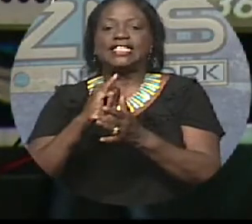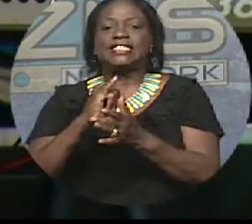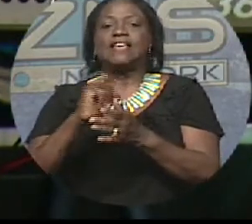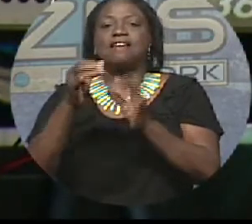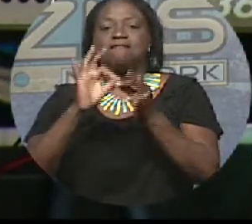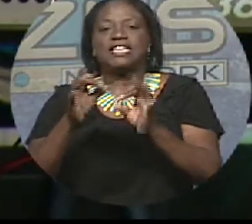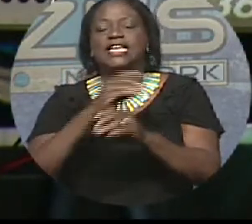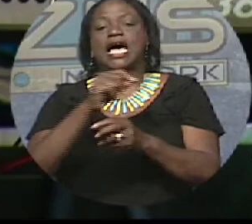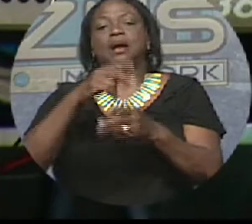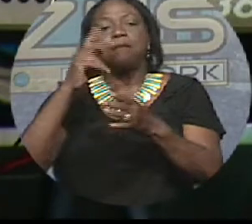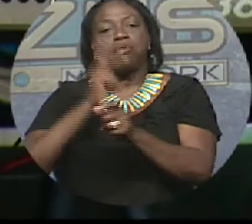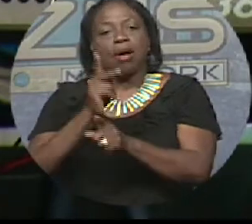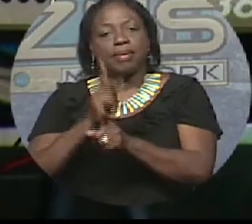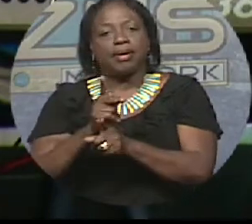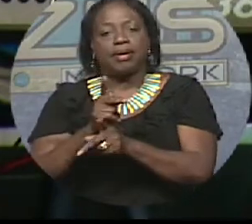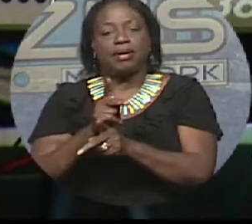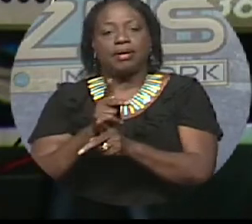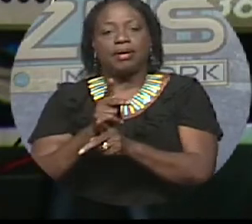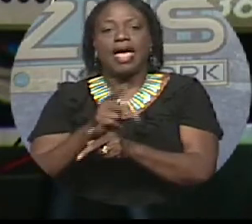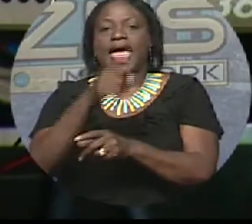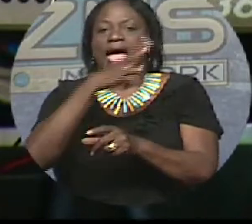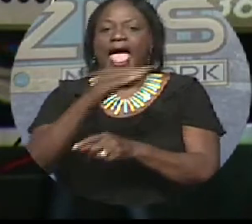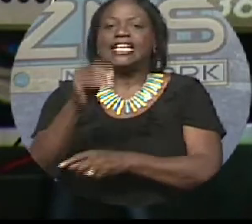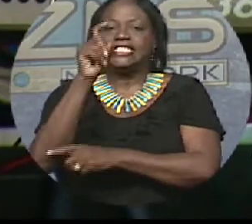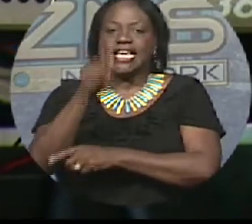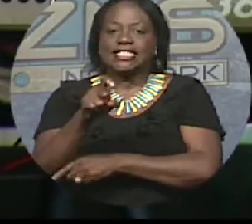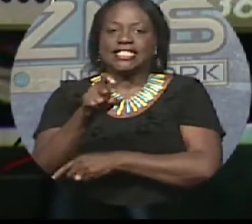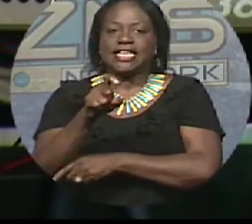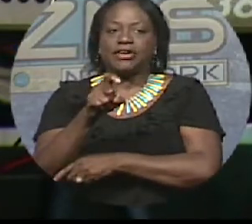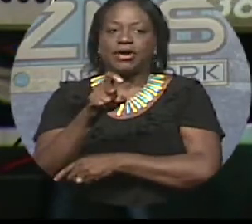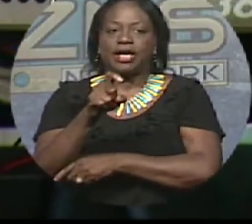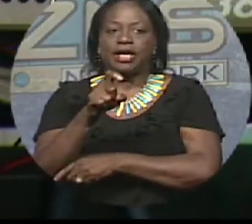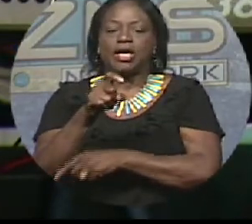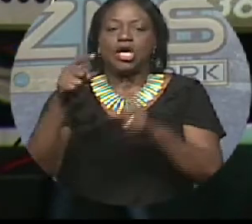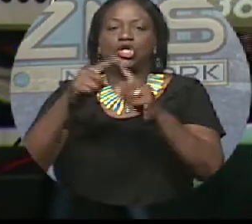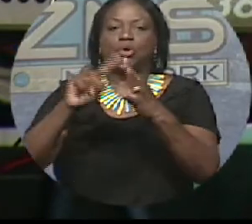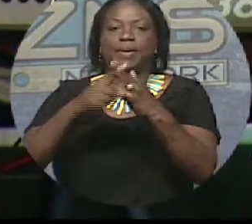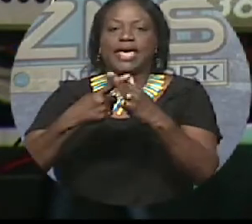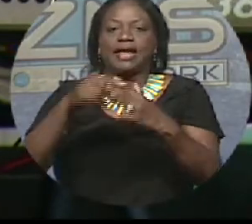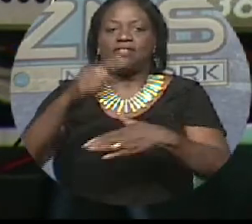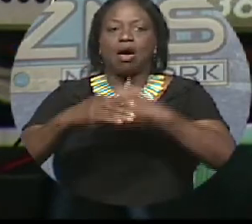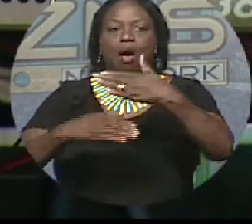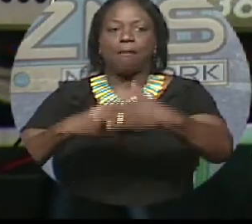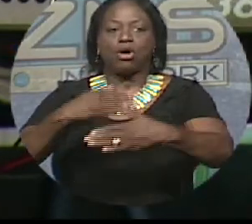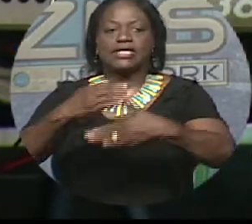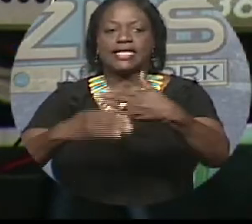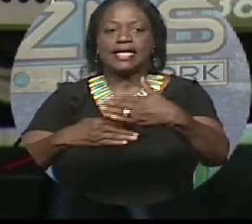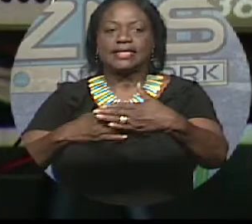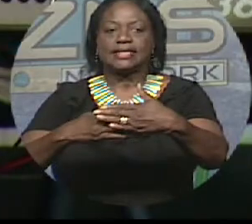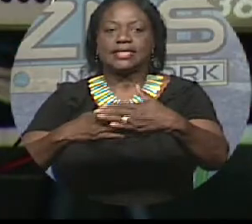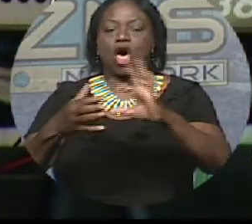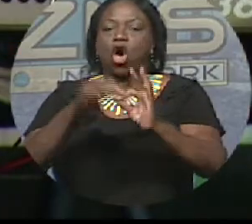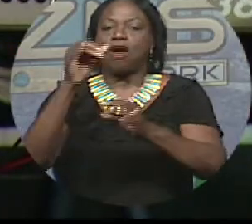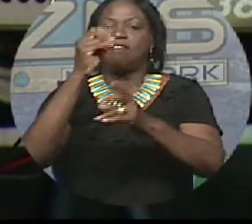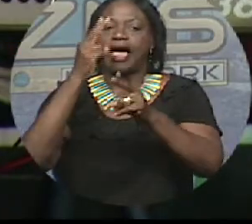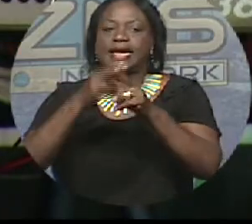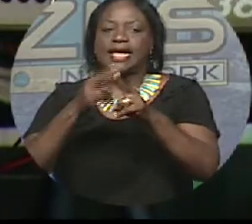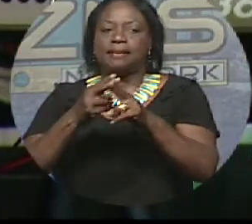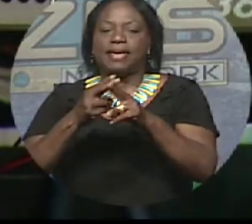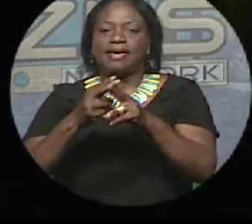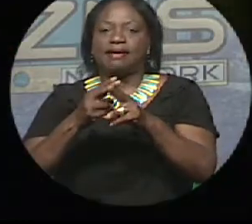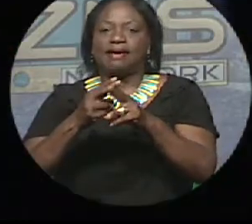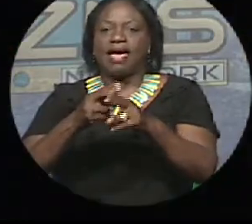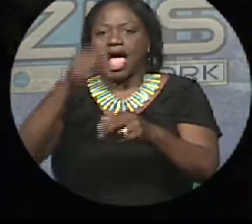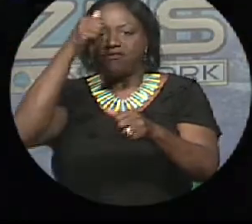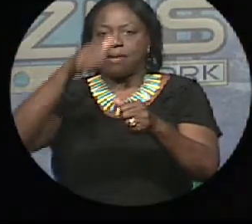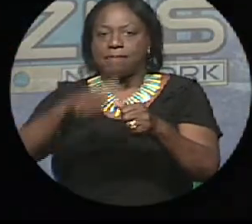and proper and necessary to begin the process of identifying and